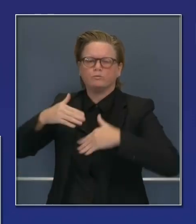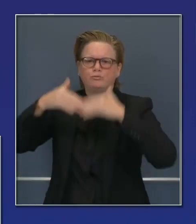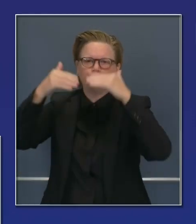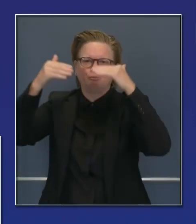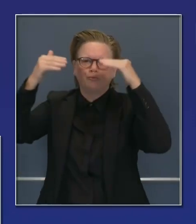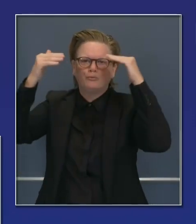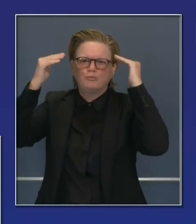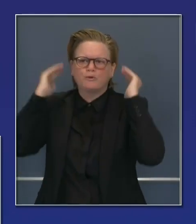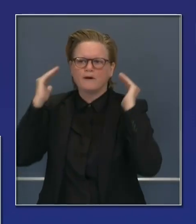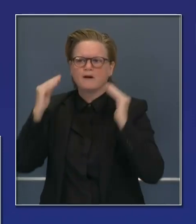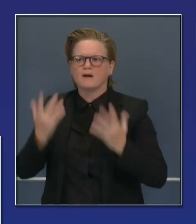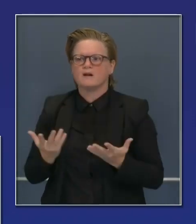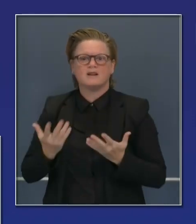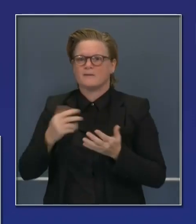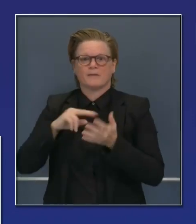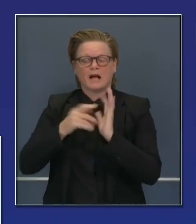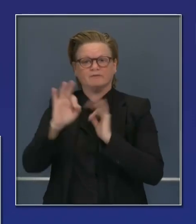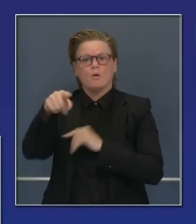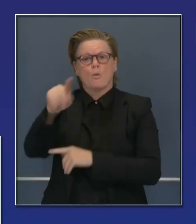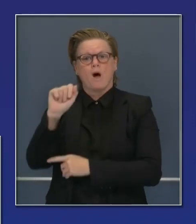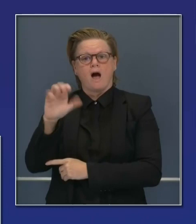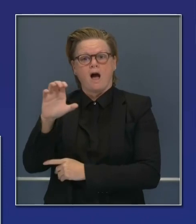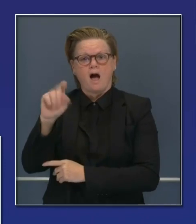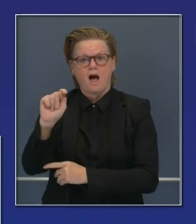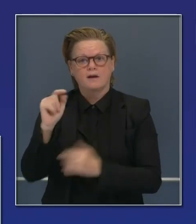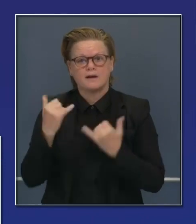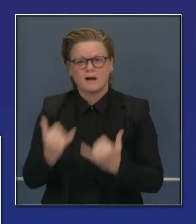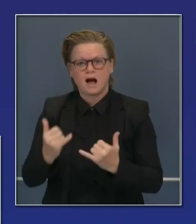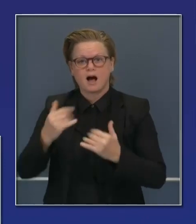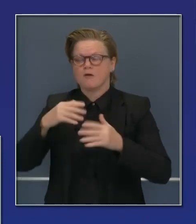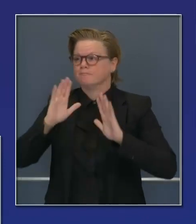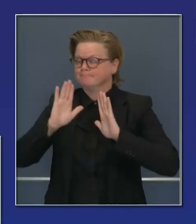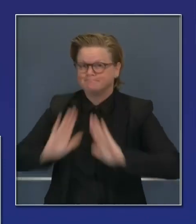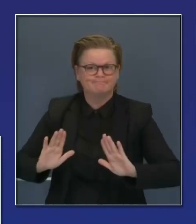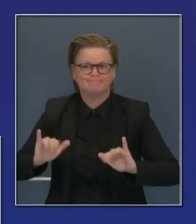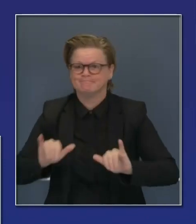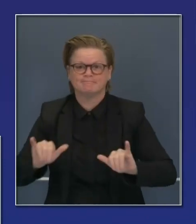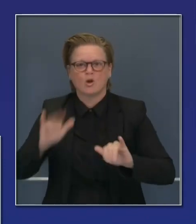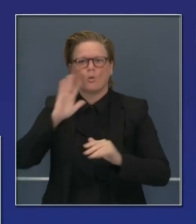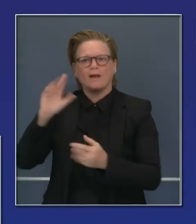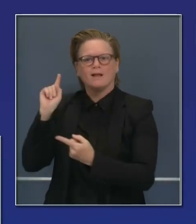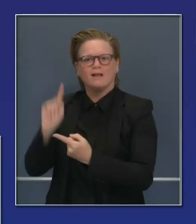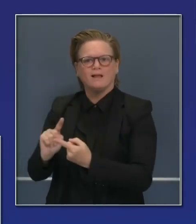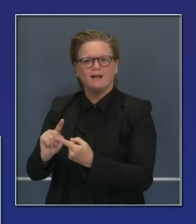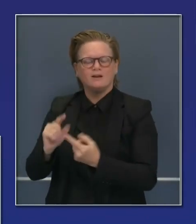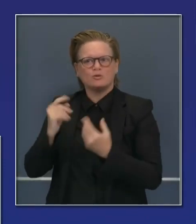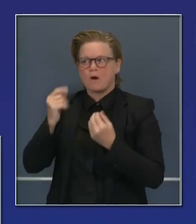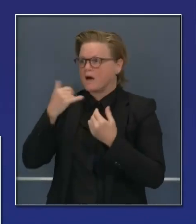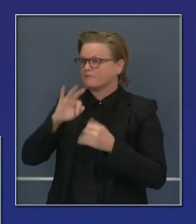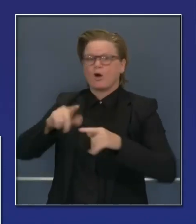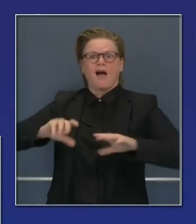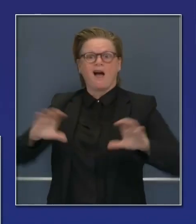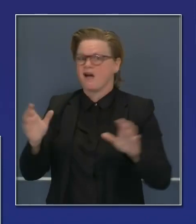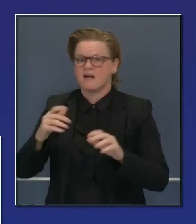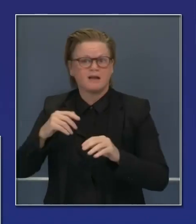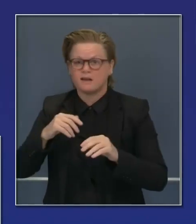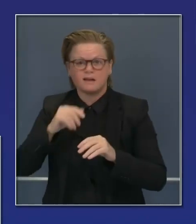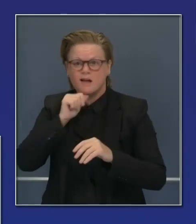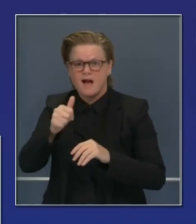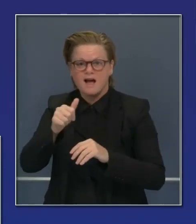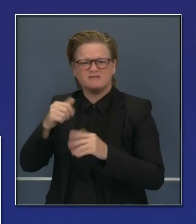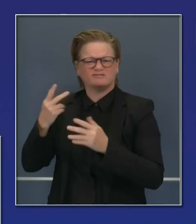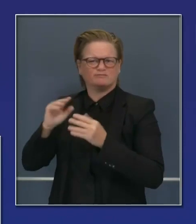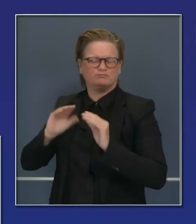rate climb, more lives lost. And that's why today we are, pursuant to the blueprint we put out